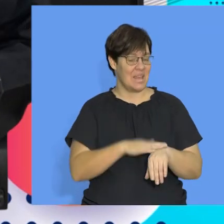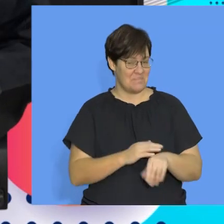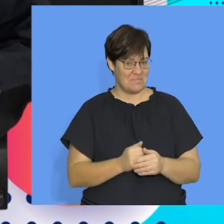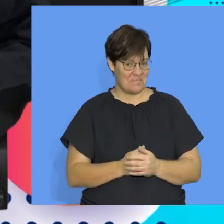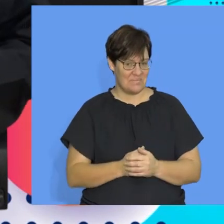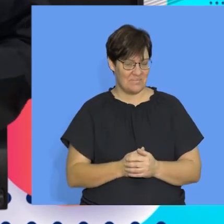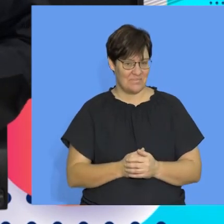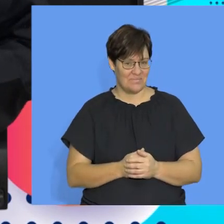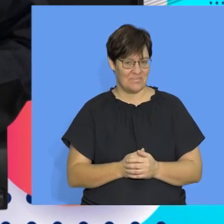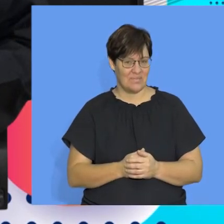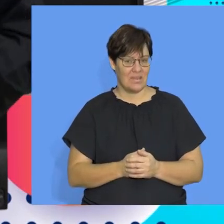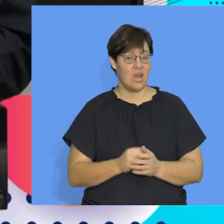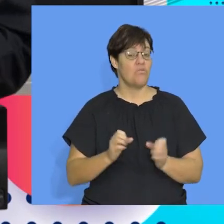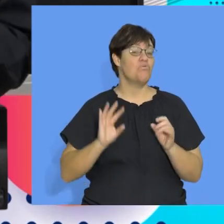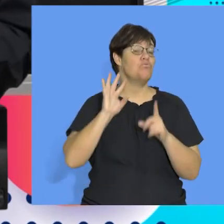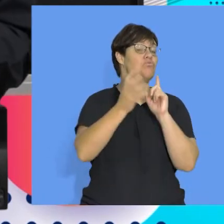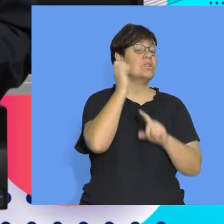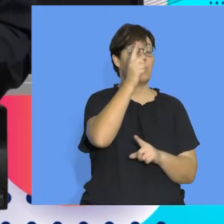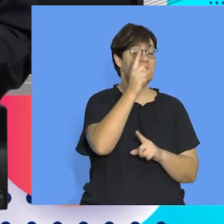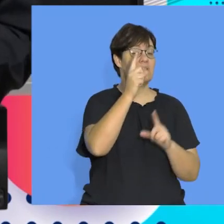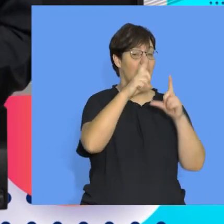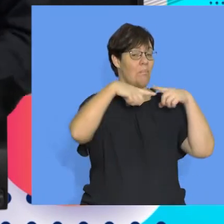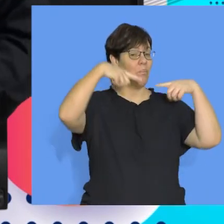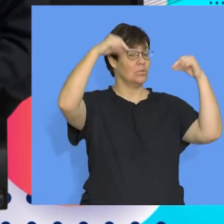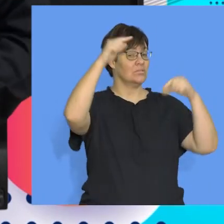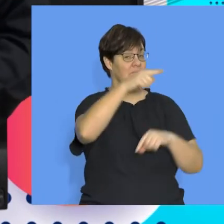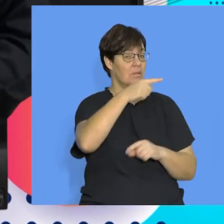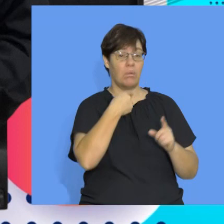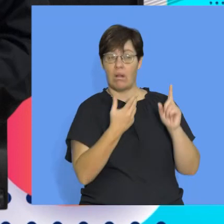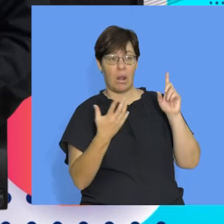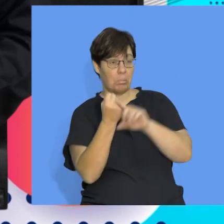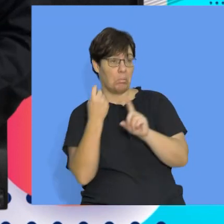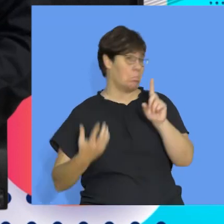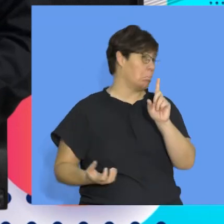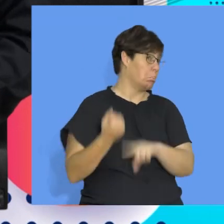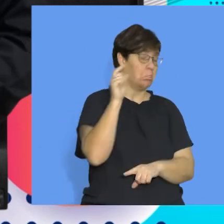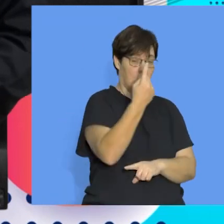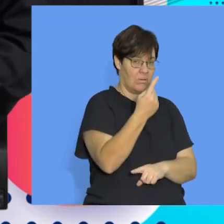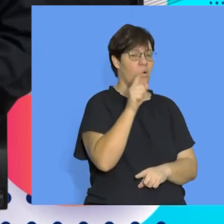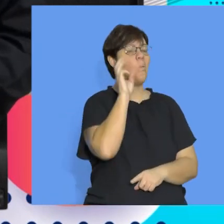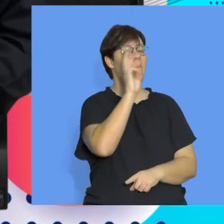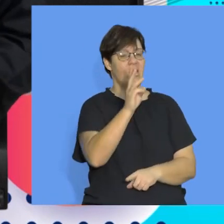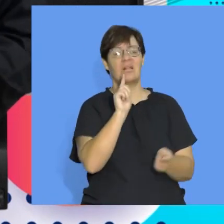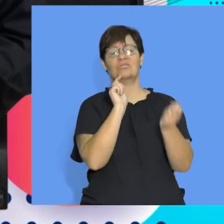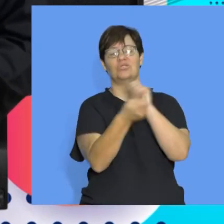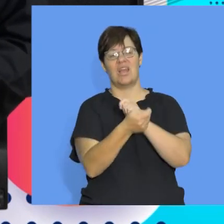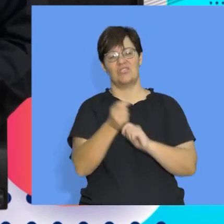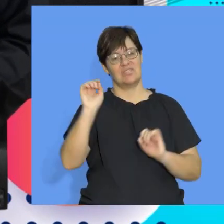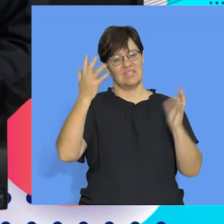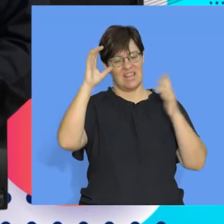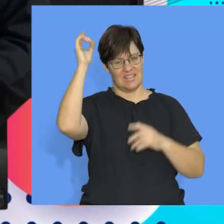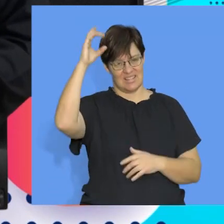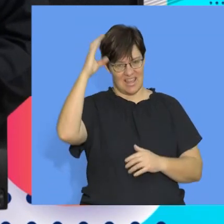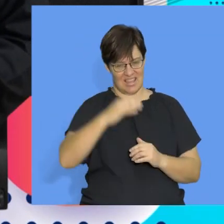to reach for the moon, and perchance if we don't get there, we're going to be a shining star, an